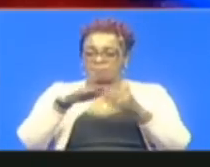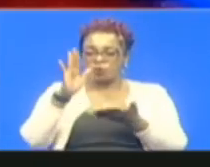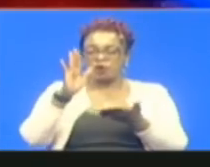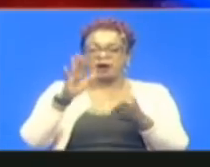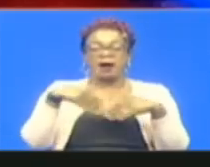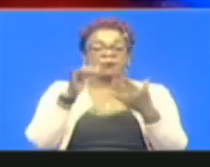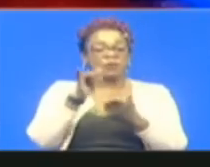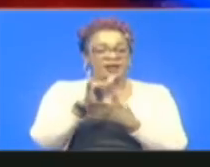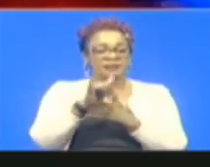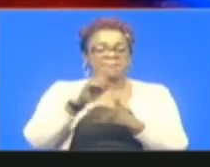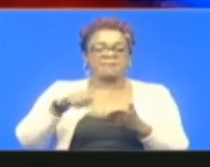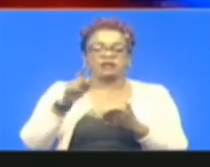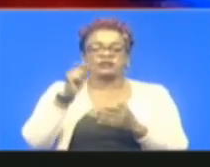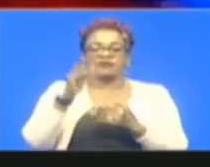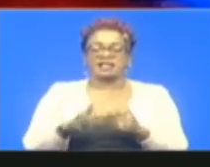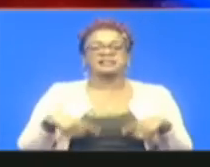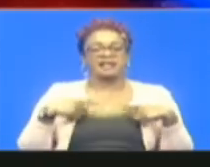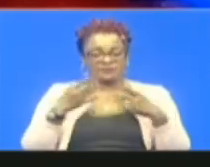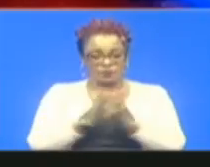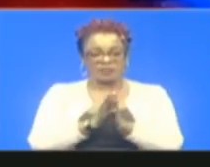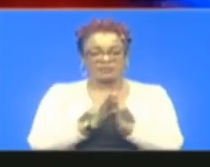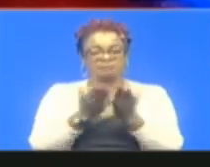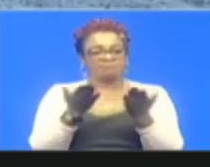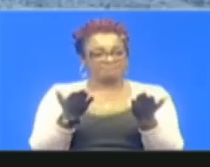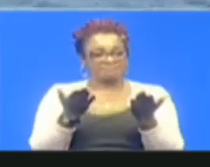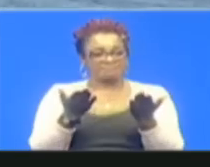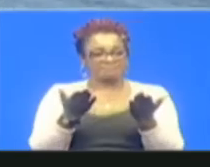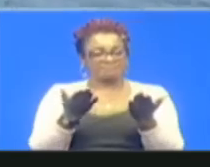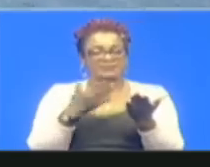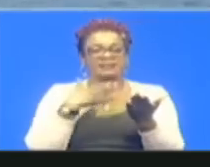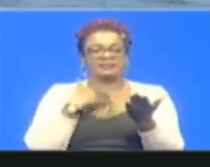millions of Kenyans live under. This is a great thirst.